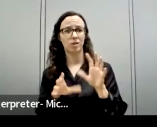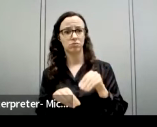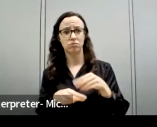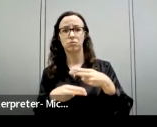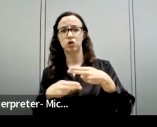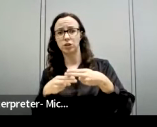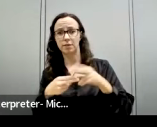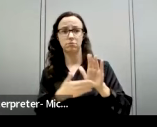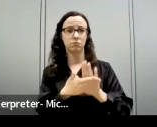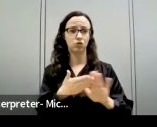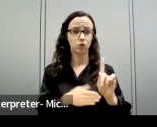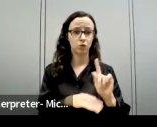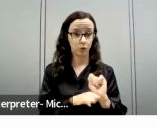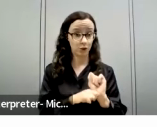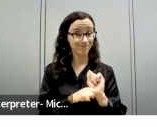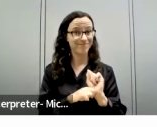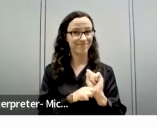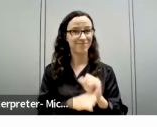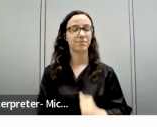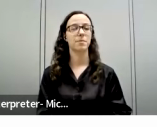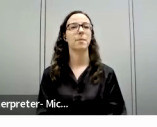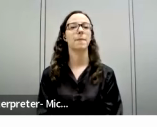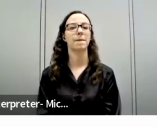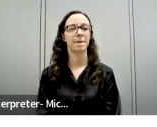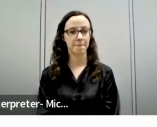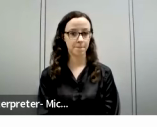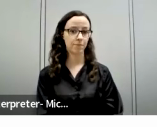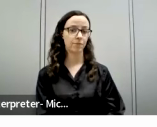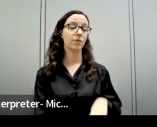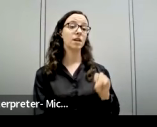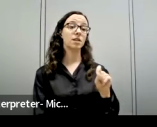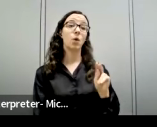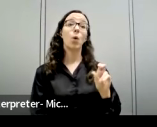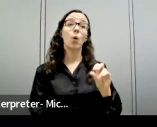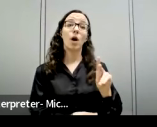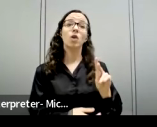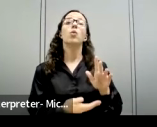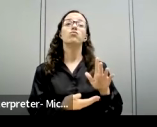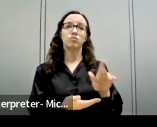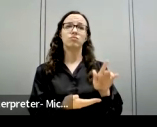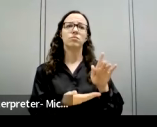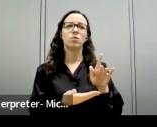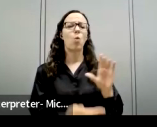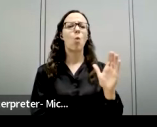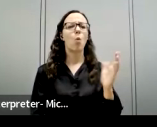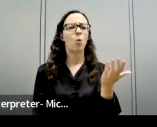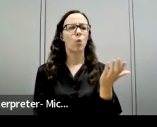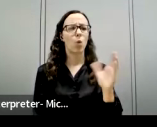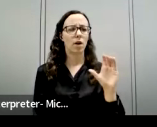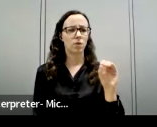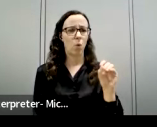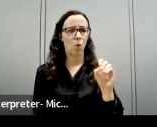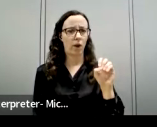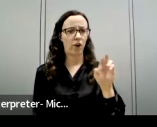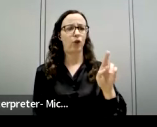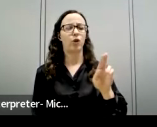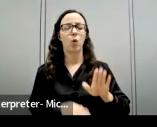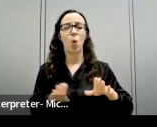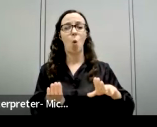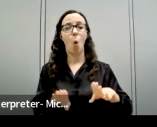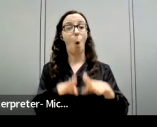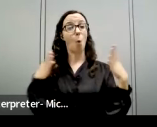Yeah, thank you. All right, so briefly, you guys scored pretty high on this one. What is OER? They are open